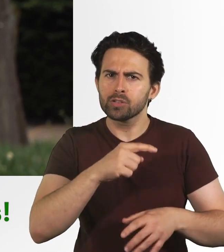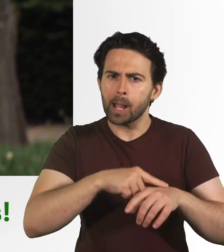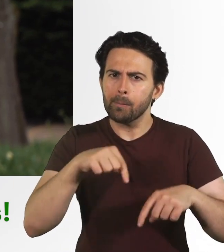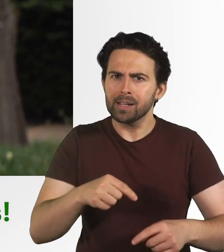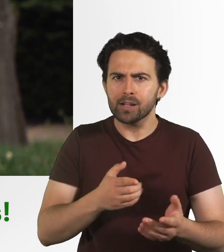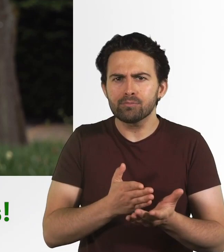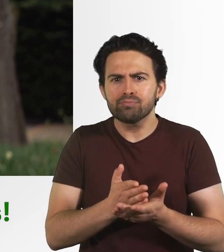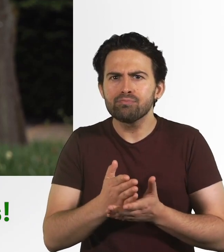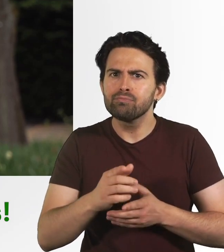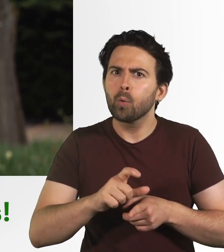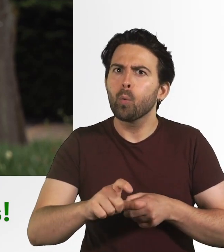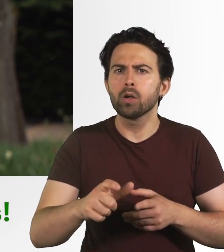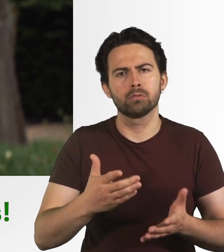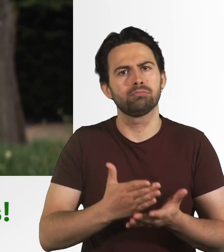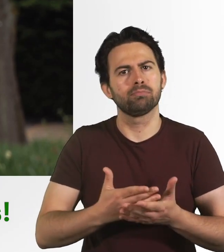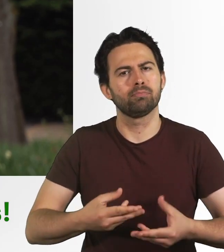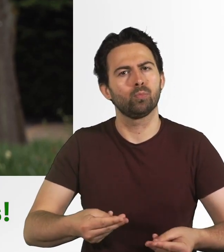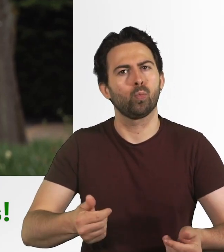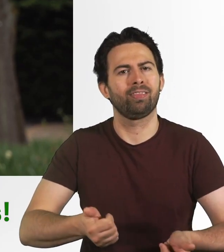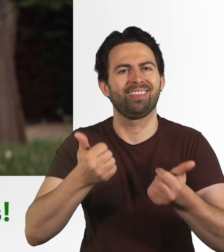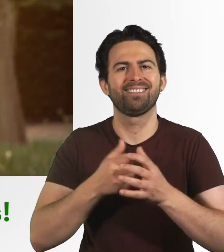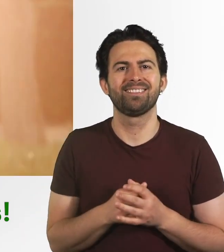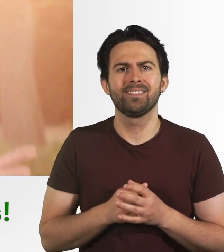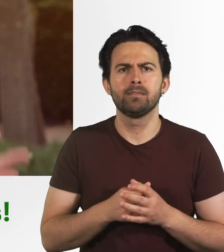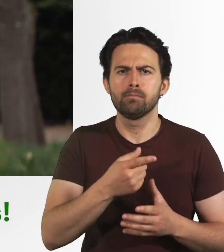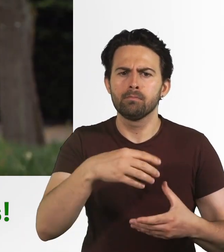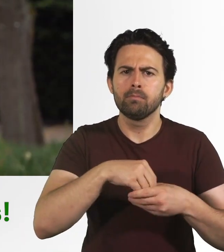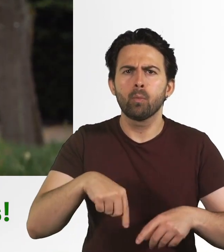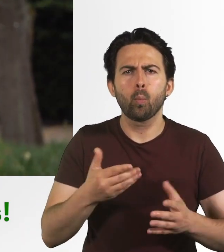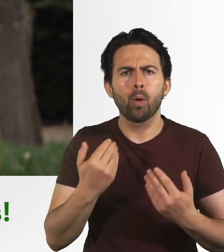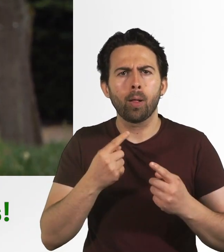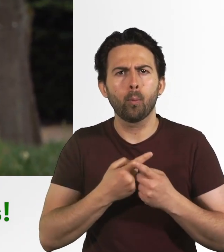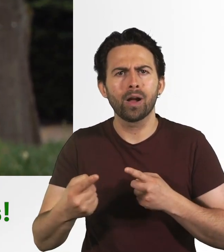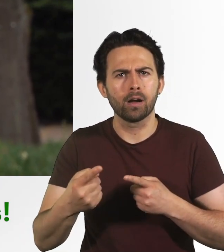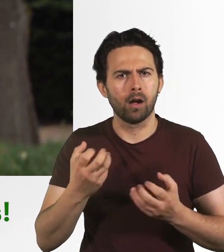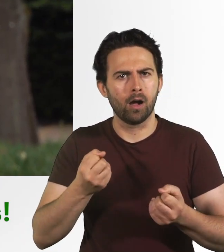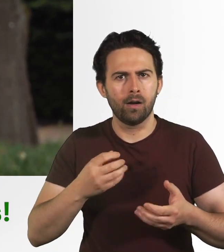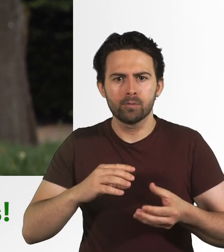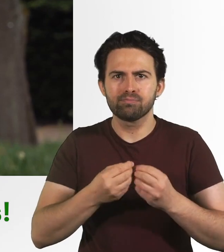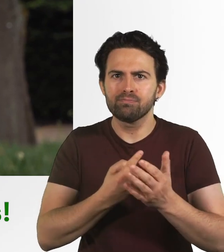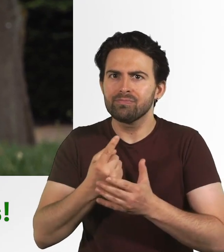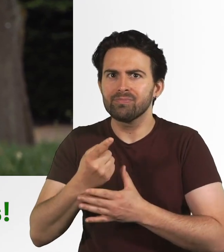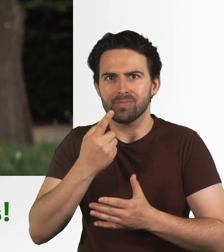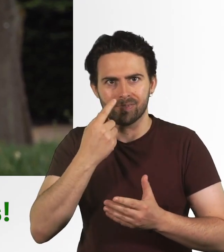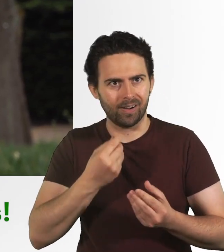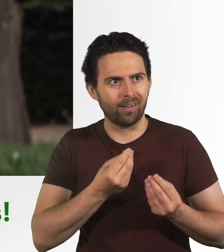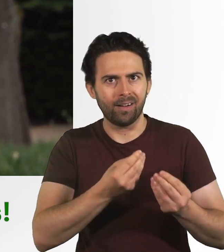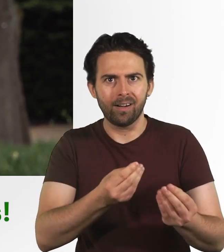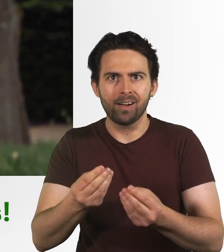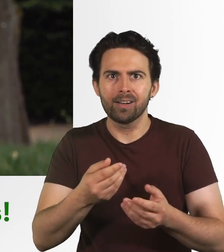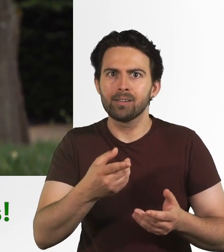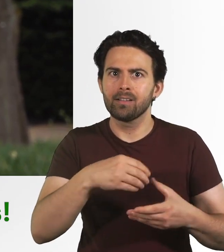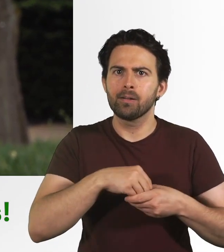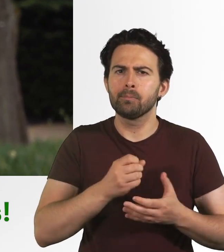sure that your time at SRUC is the best that we can make it. You'll soon be in the throes of Welcome Week, and we've devised a whole range